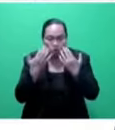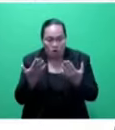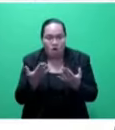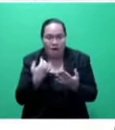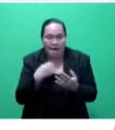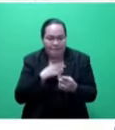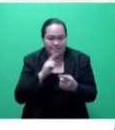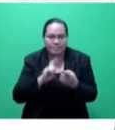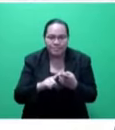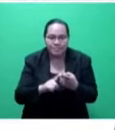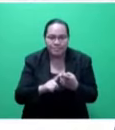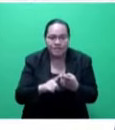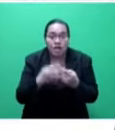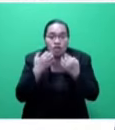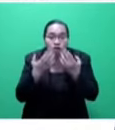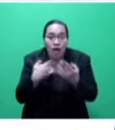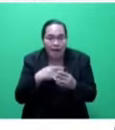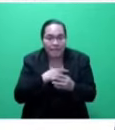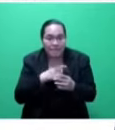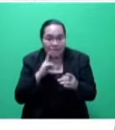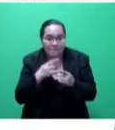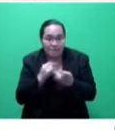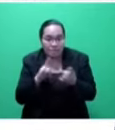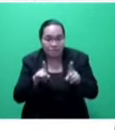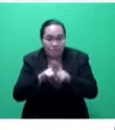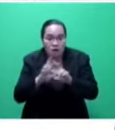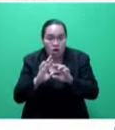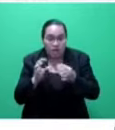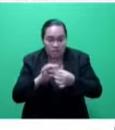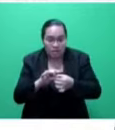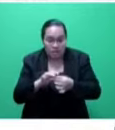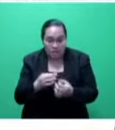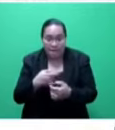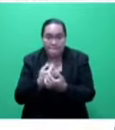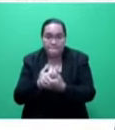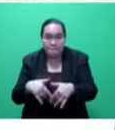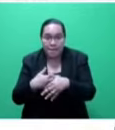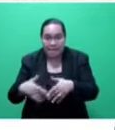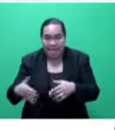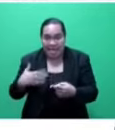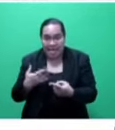One, it has shown that there is a very close relationship between economy and public health. You can have